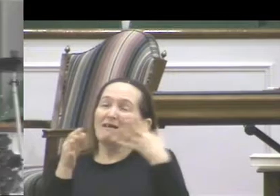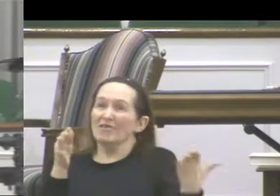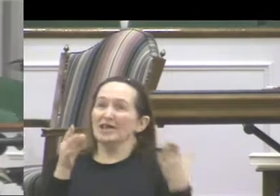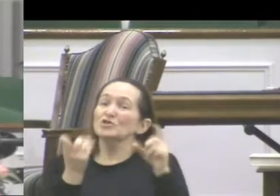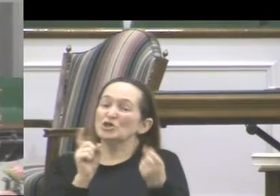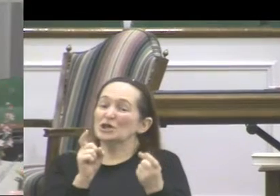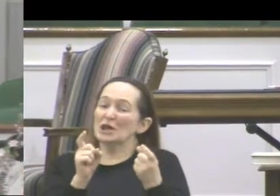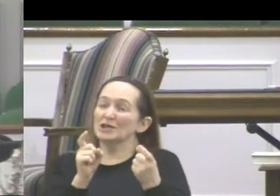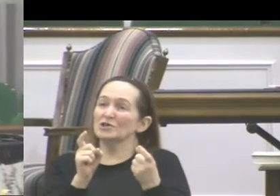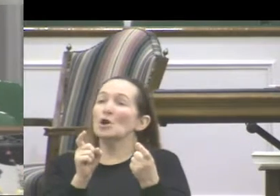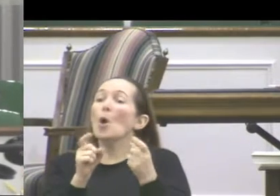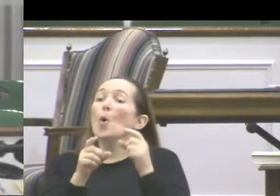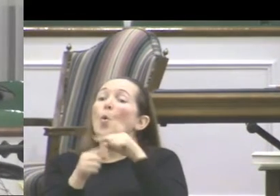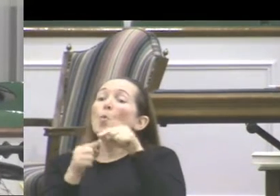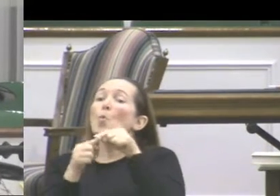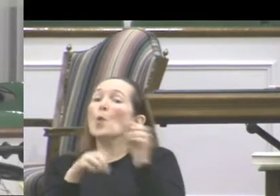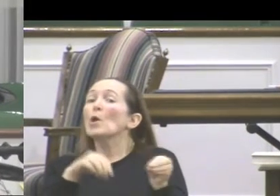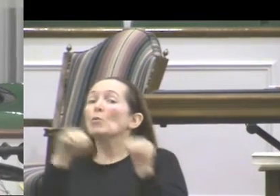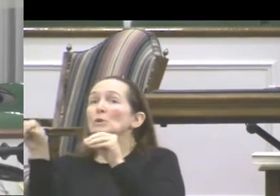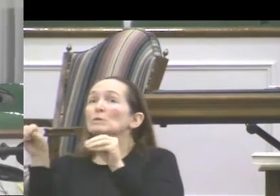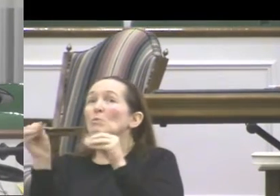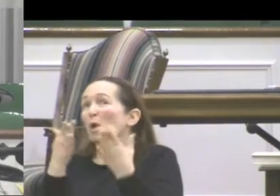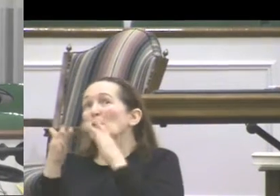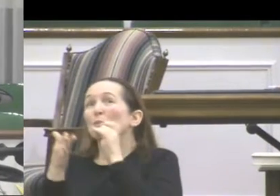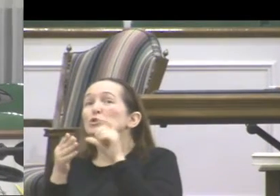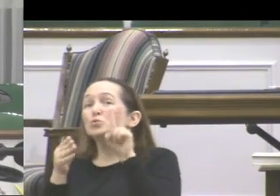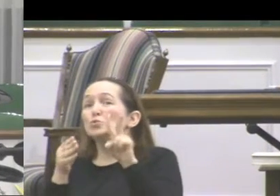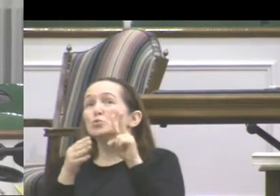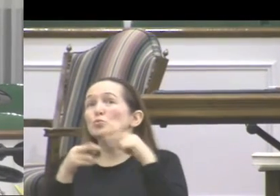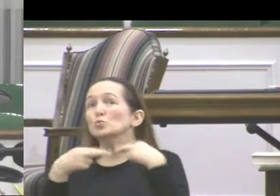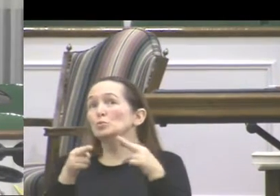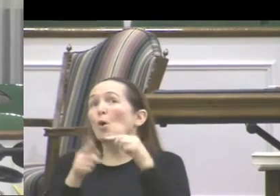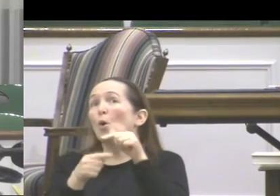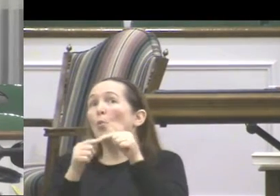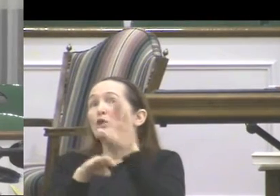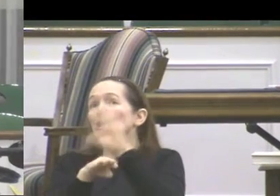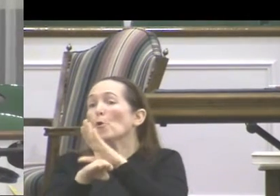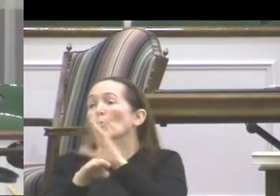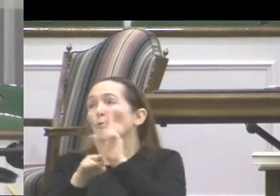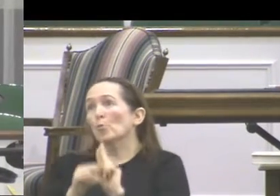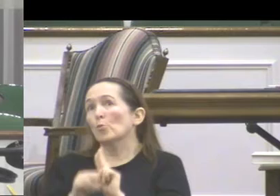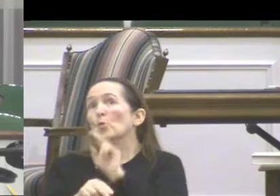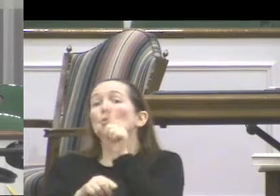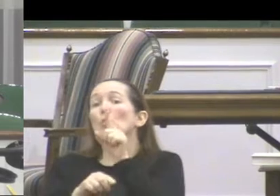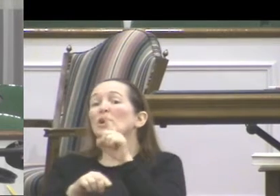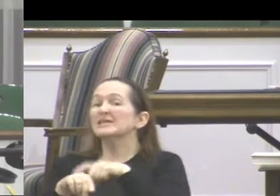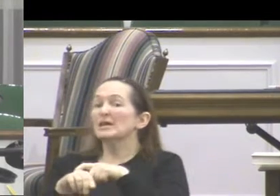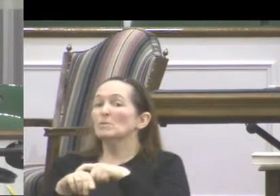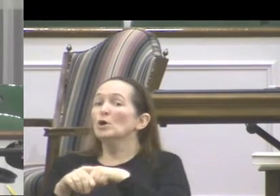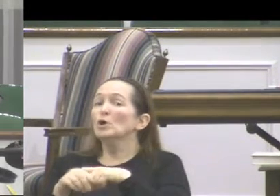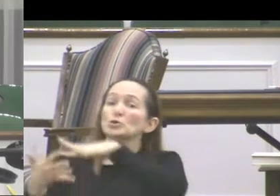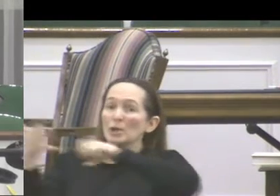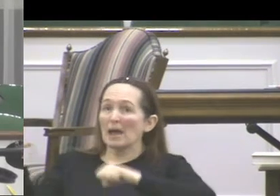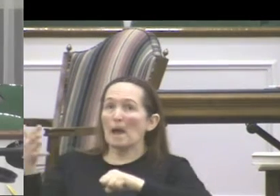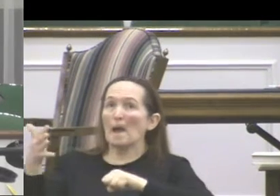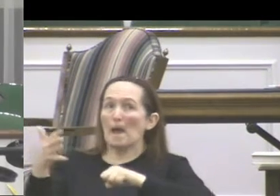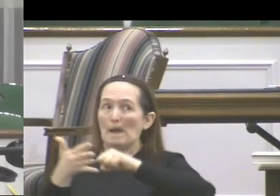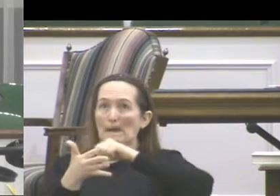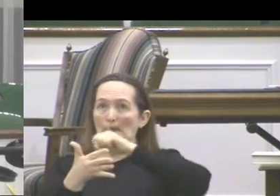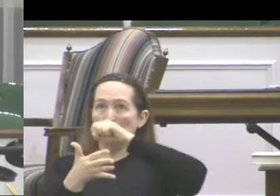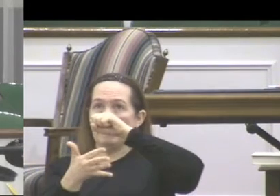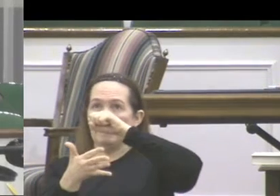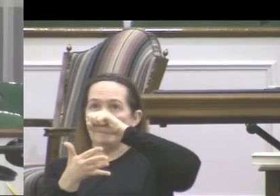rooms. And actually, when it was moved, it probably wasn't two rooms, because when the church was, at one point, they took out the